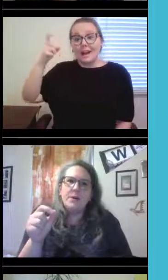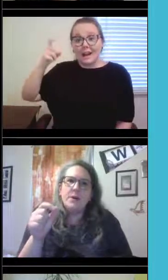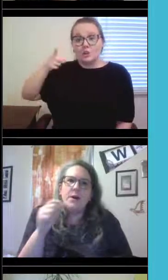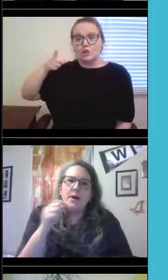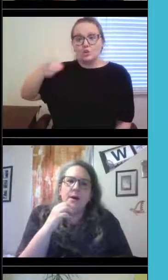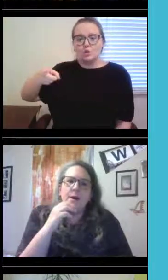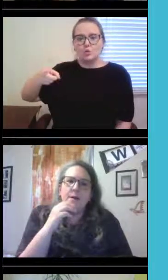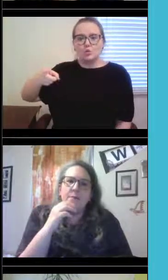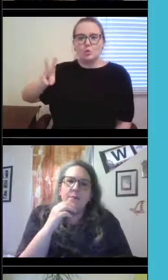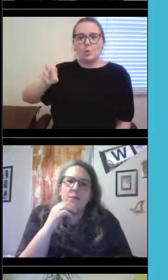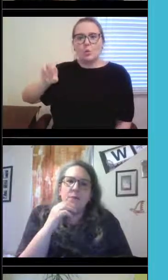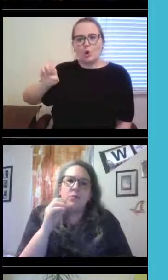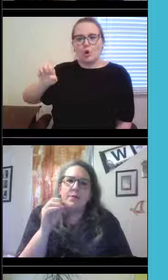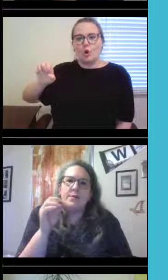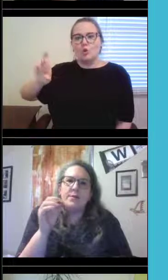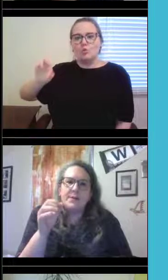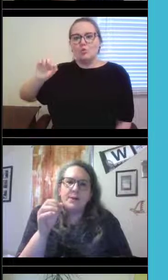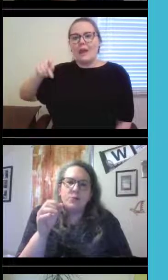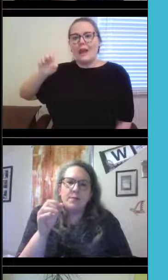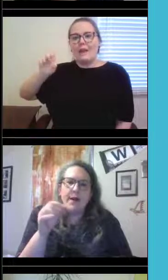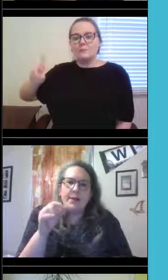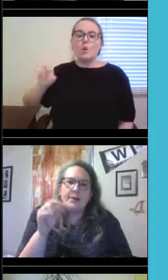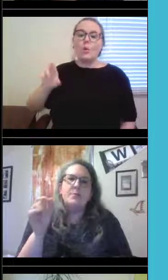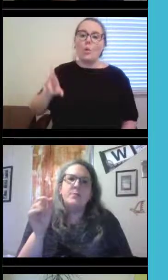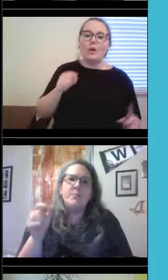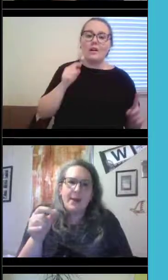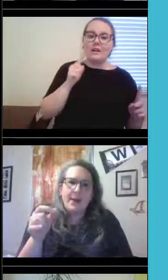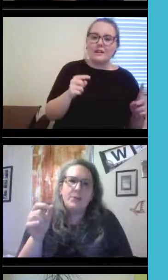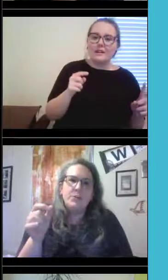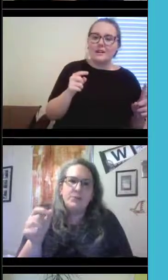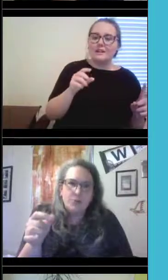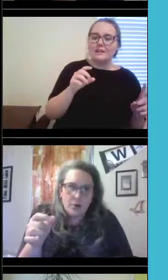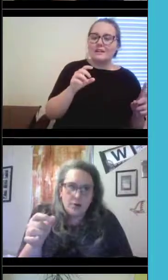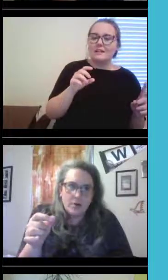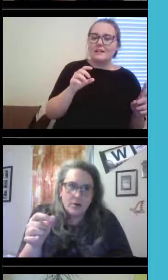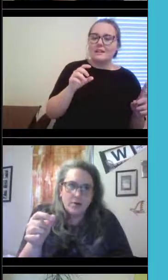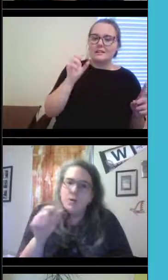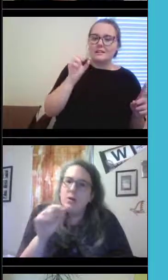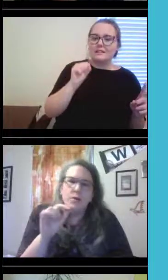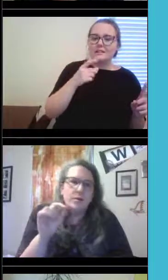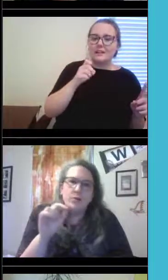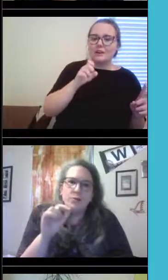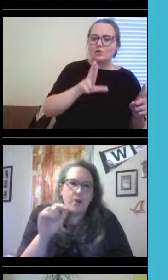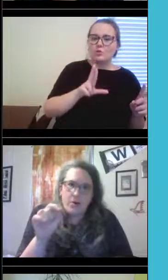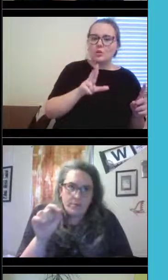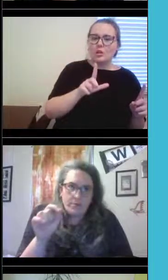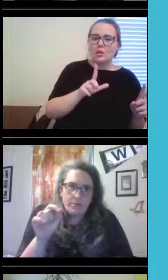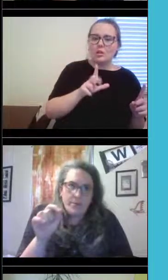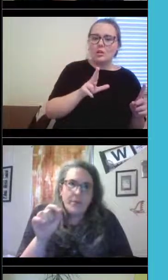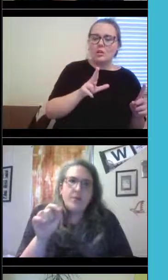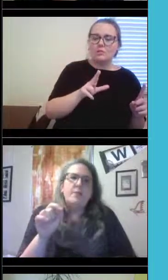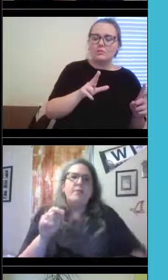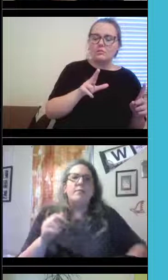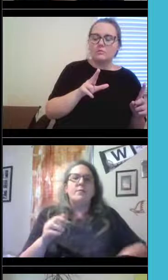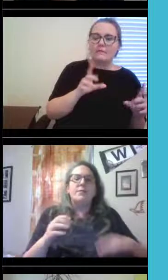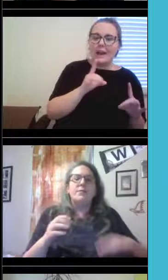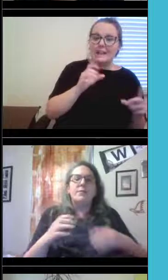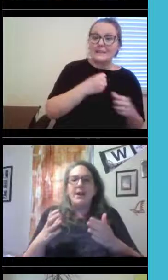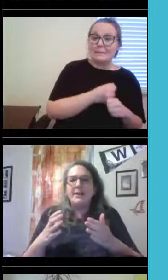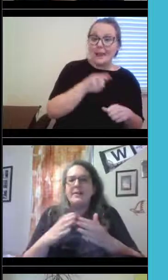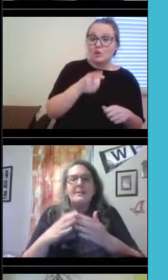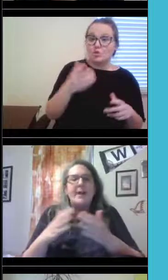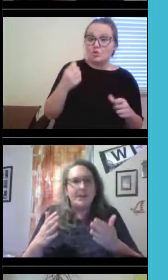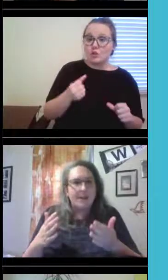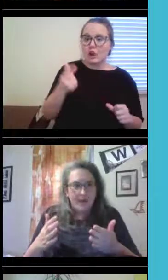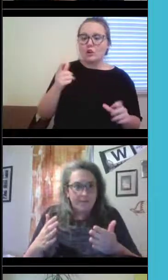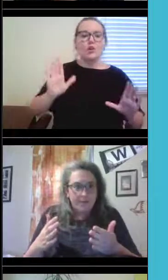raped, or the sexual violence made you stronger. No. The